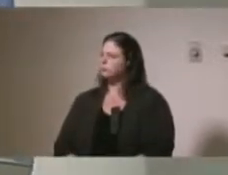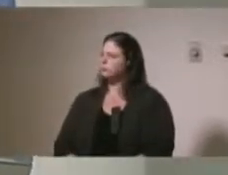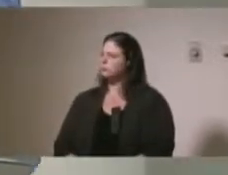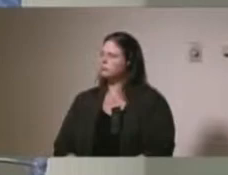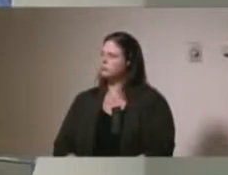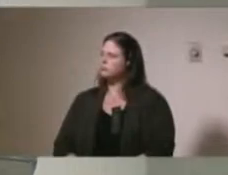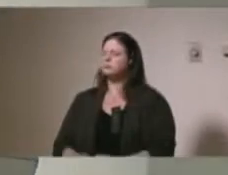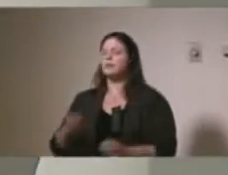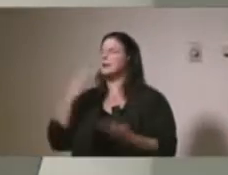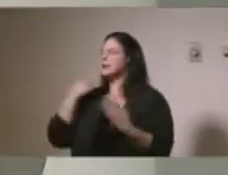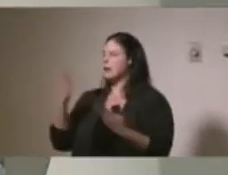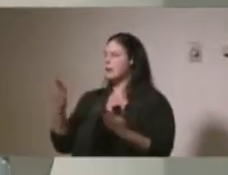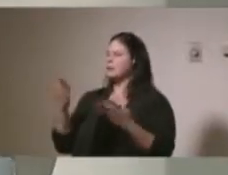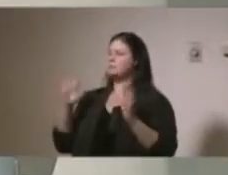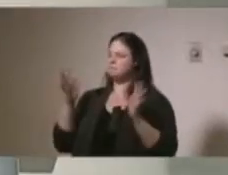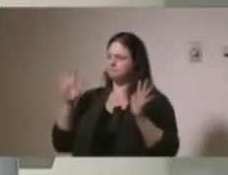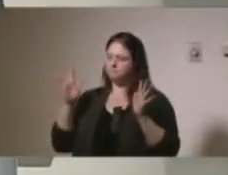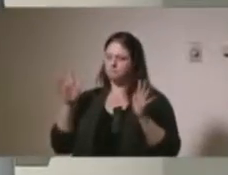Thank you.